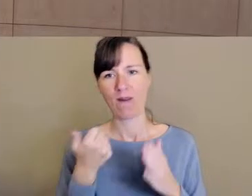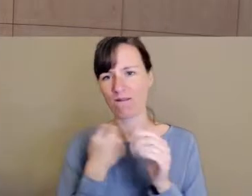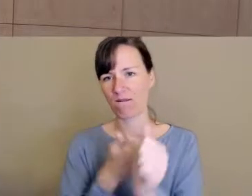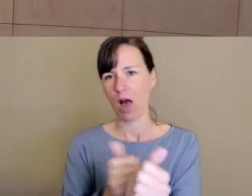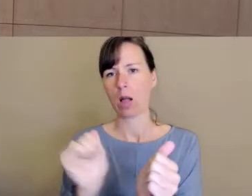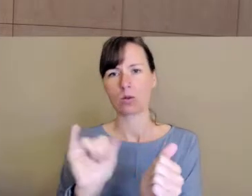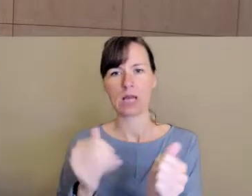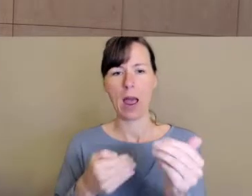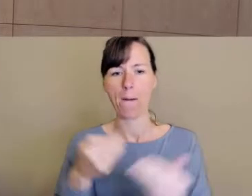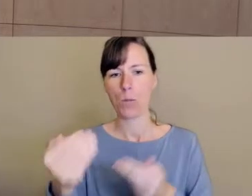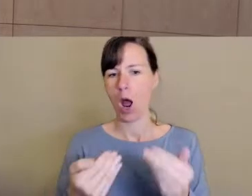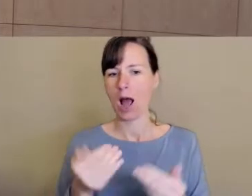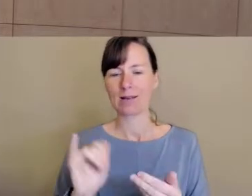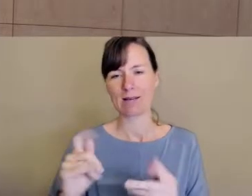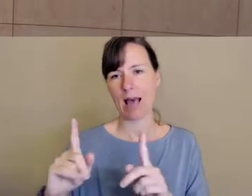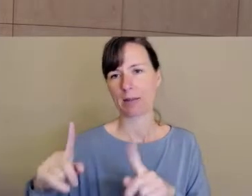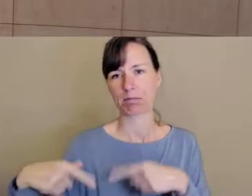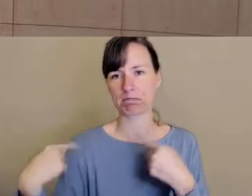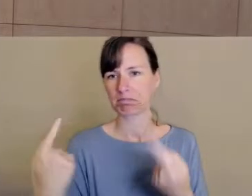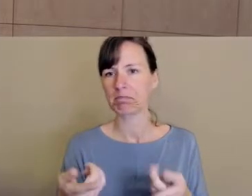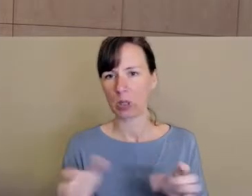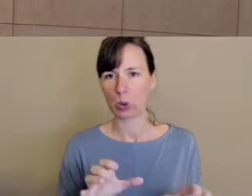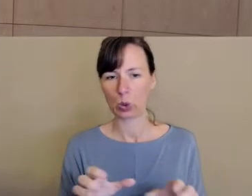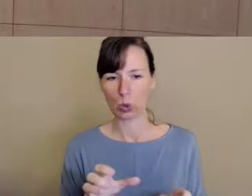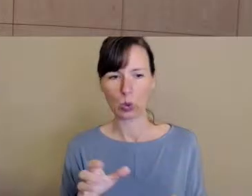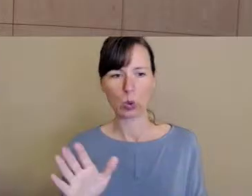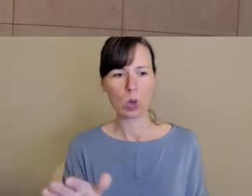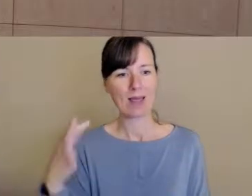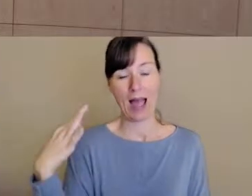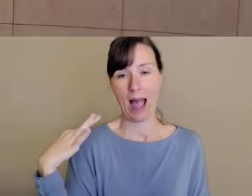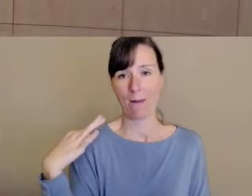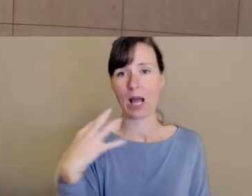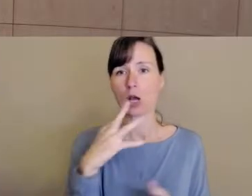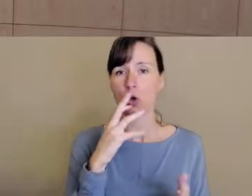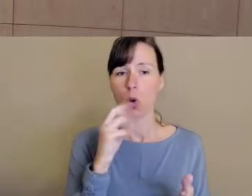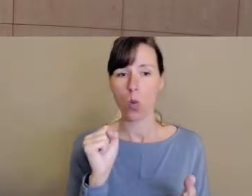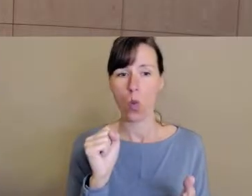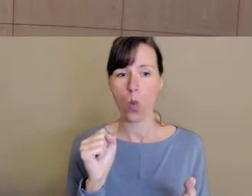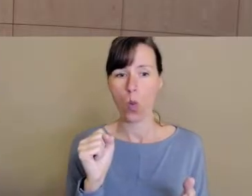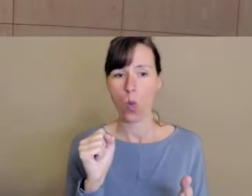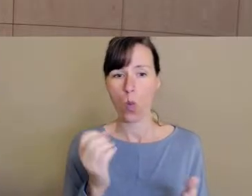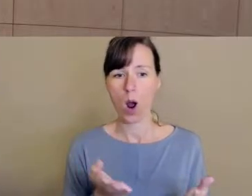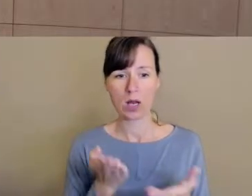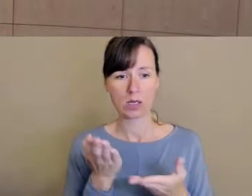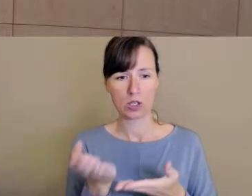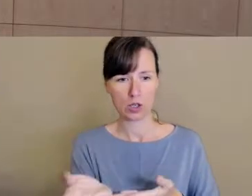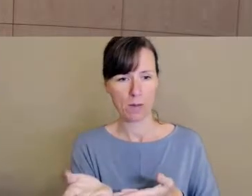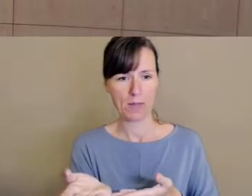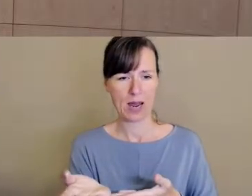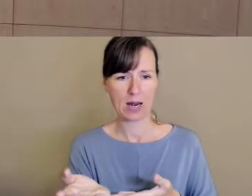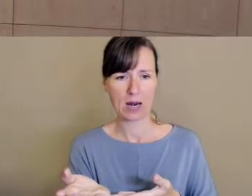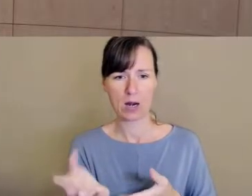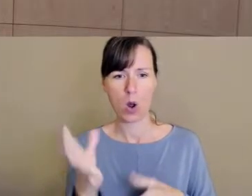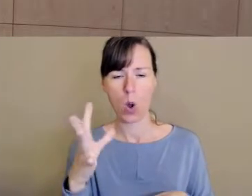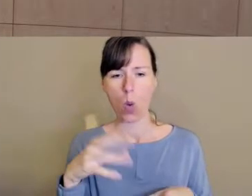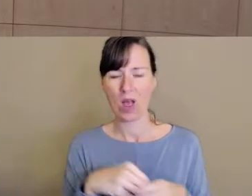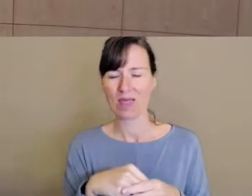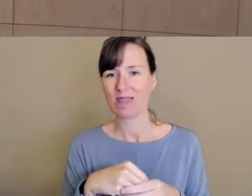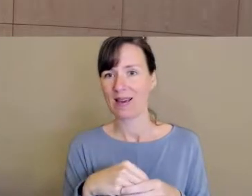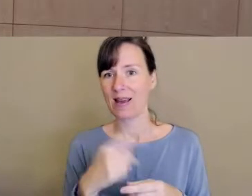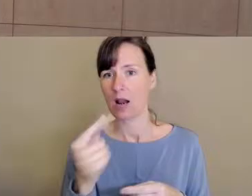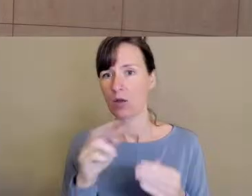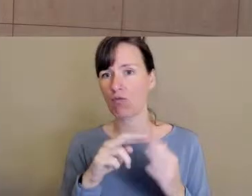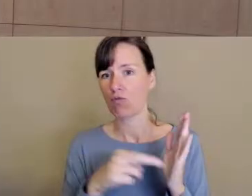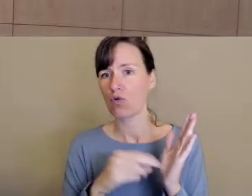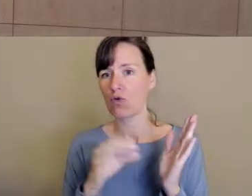we do. The application was submitted within the parameters of when it was supposed